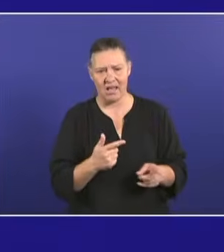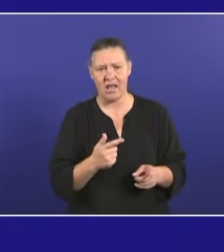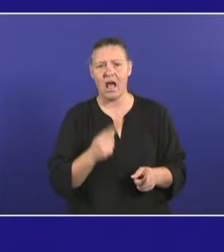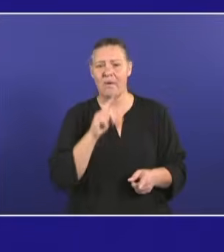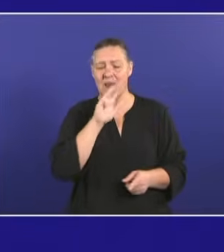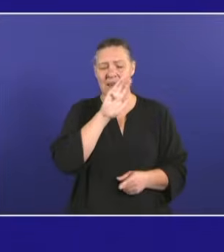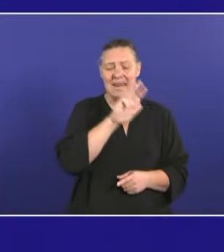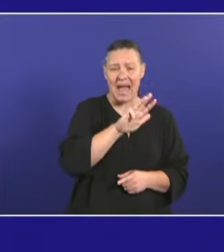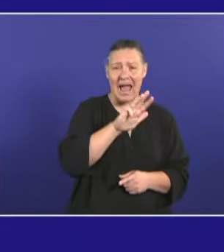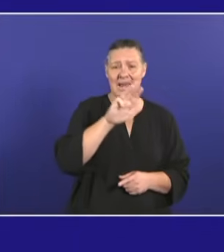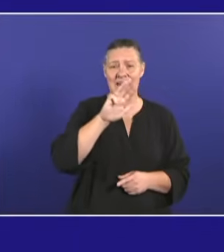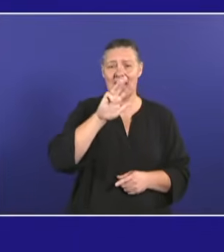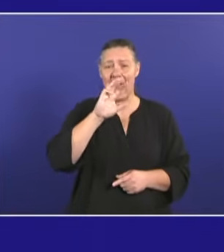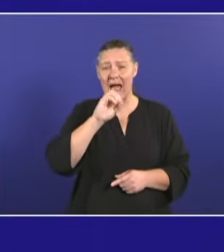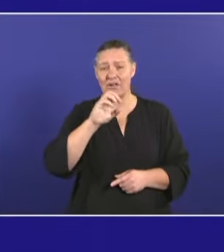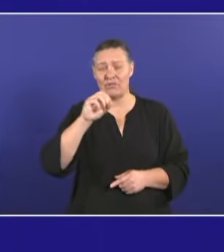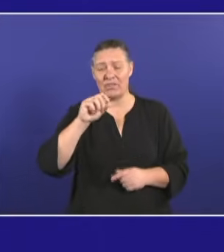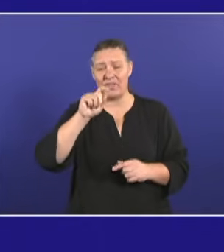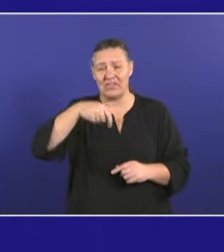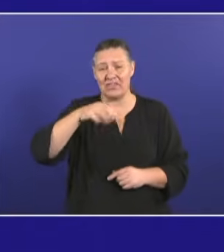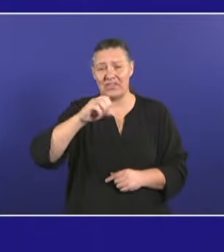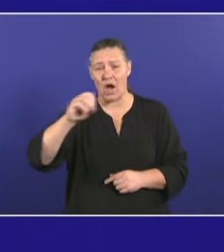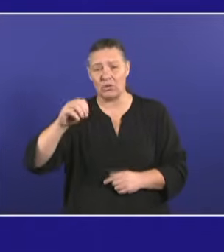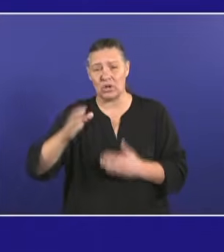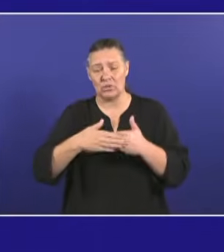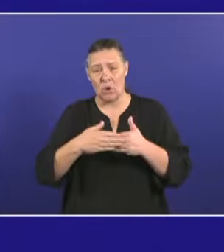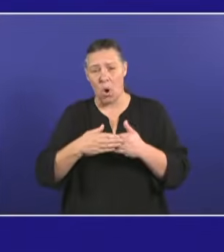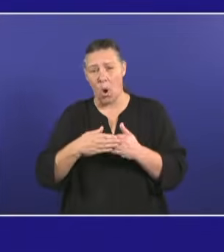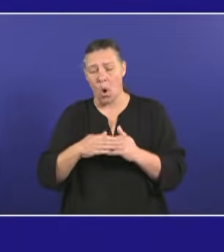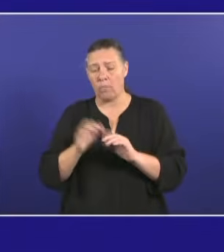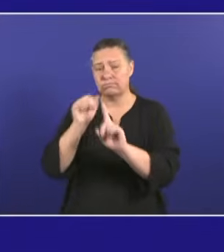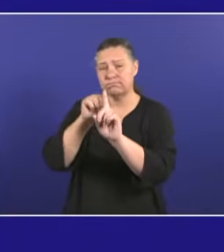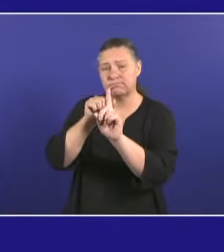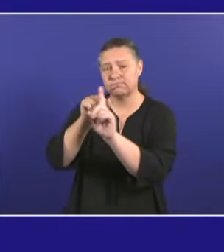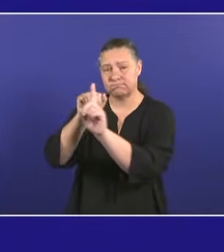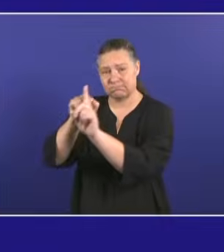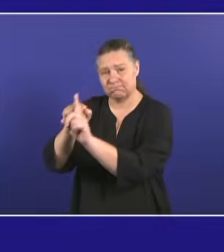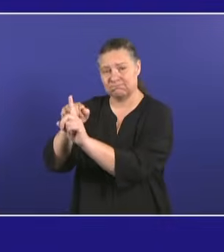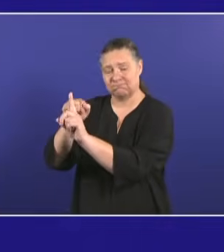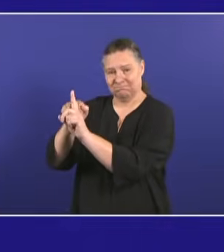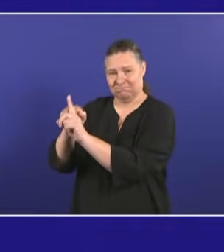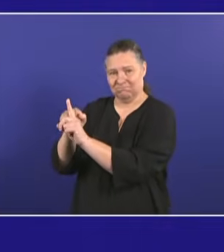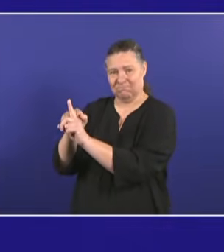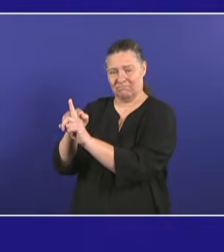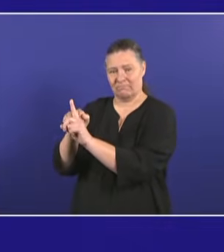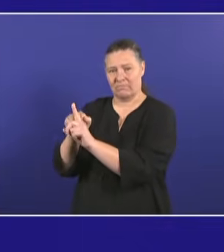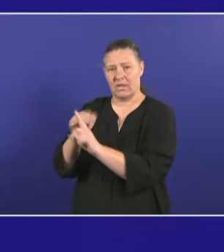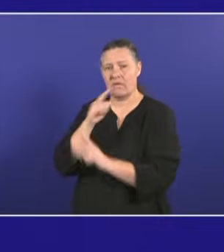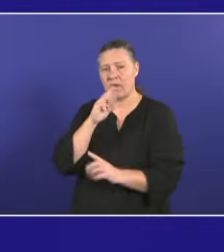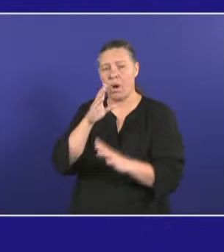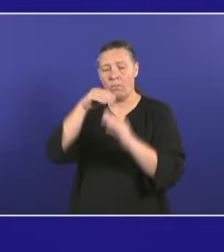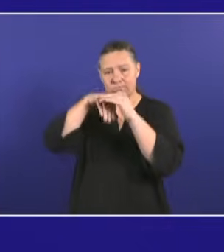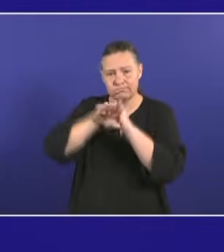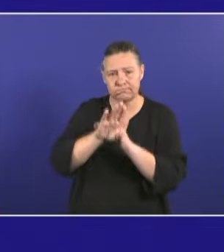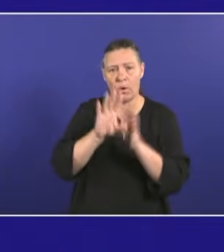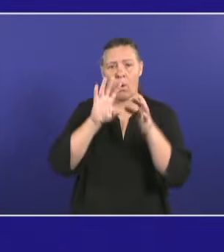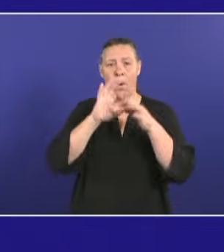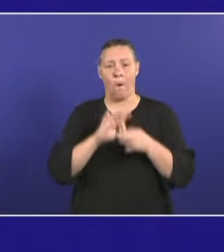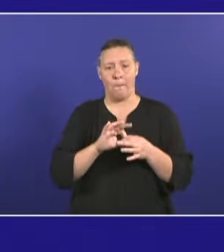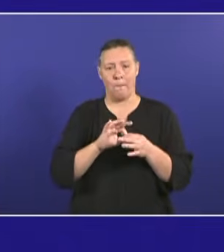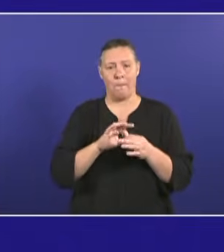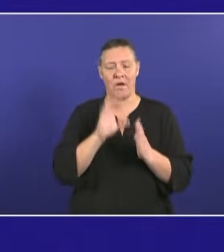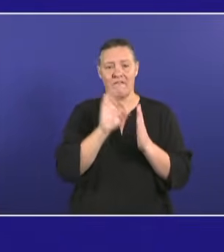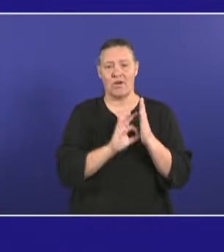over 900,000 doors on election day in 2024 alone, physically at the homes of our voters.